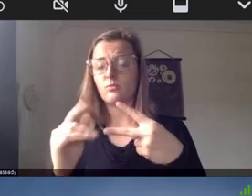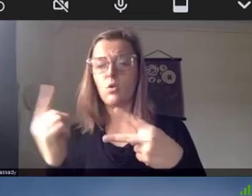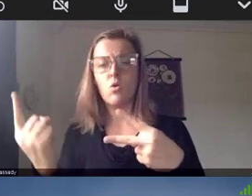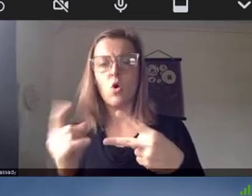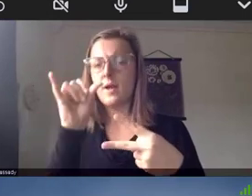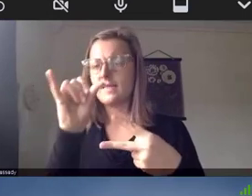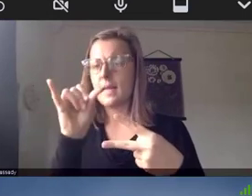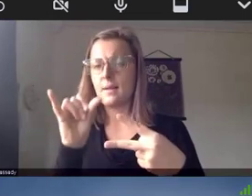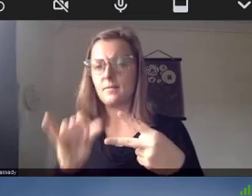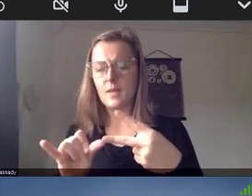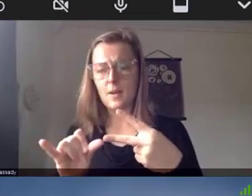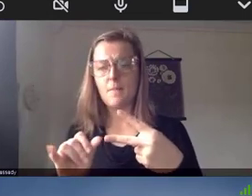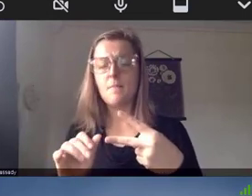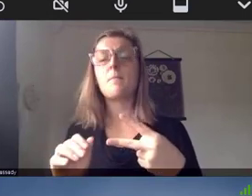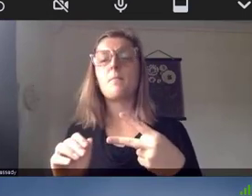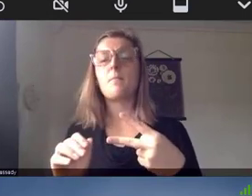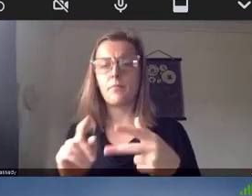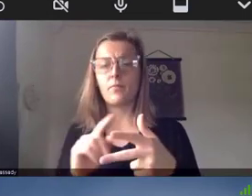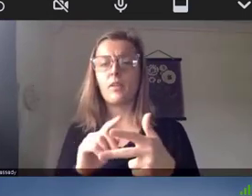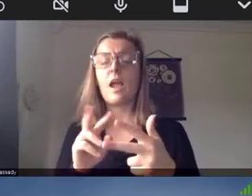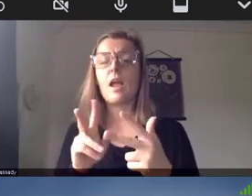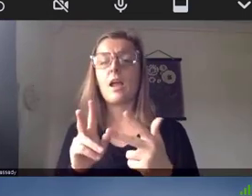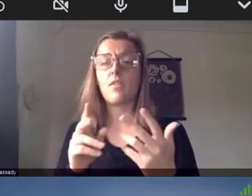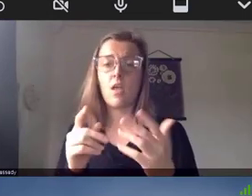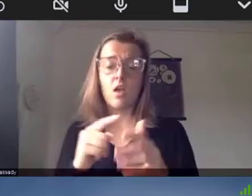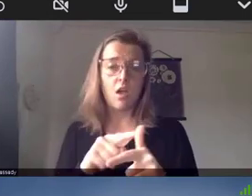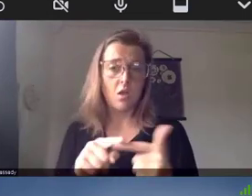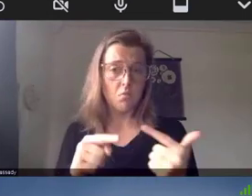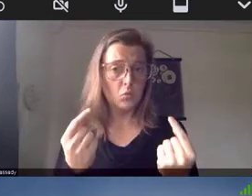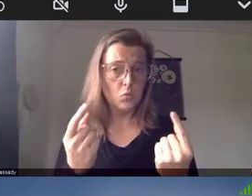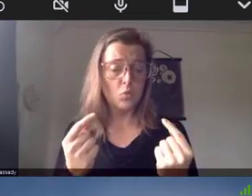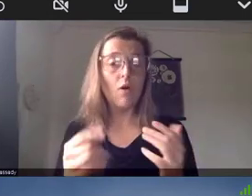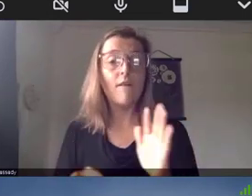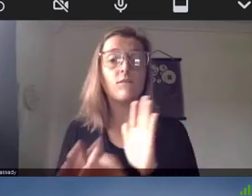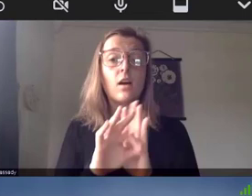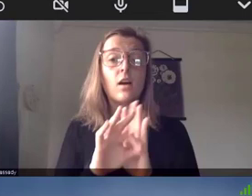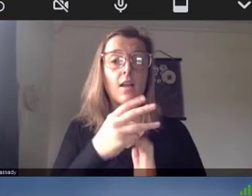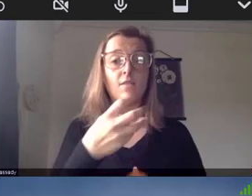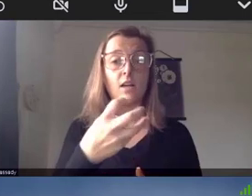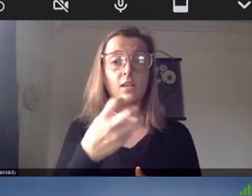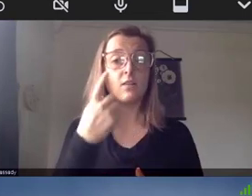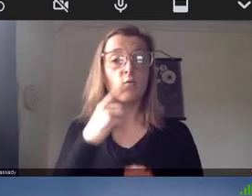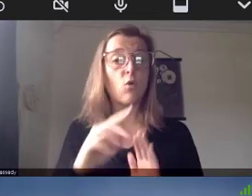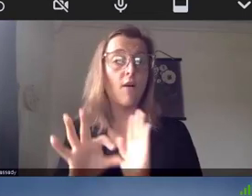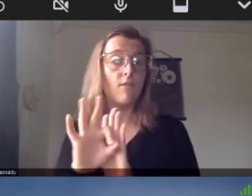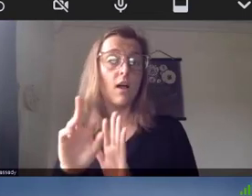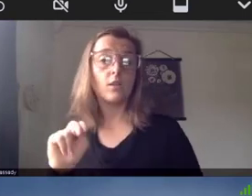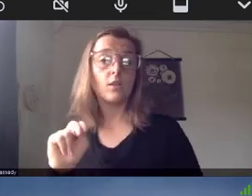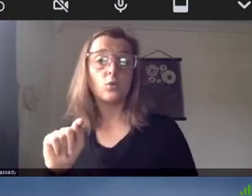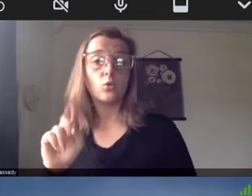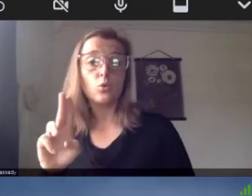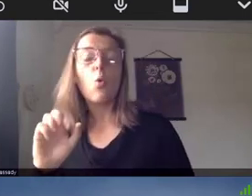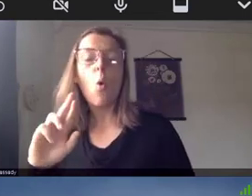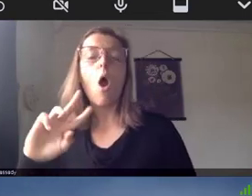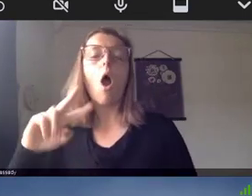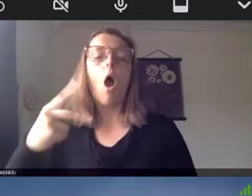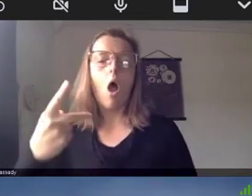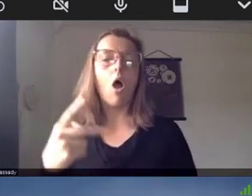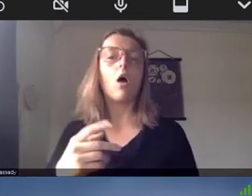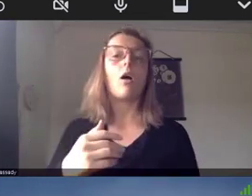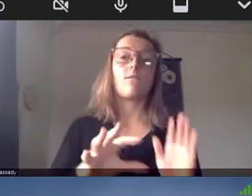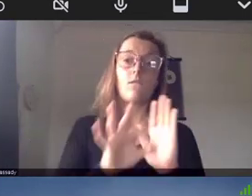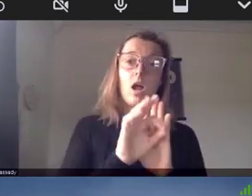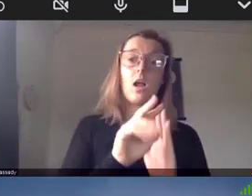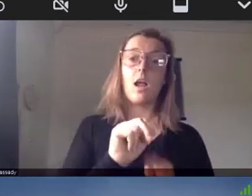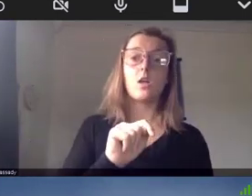the effectiveness to find NTU, or we're going to find NTU and use NTU to find effectiveness. So if we're sizing, we use